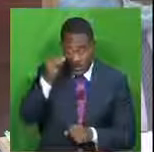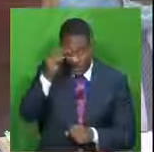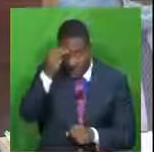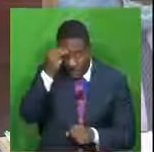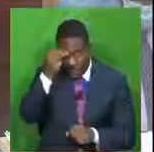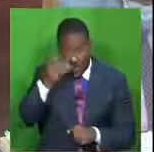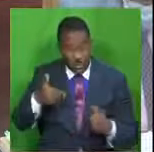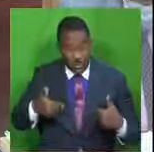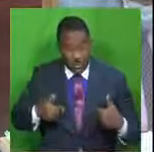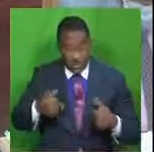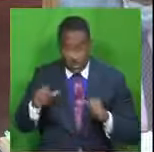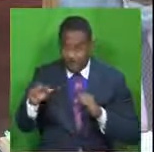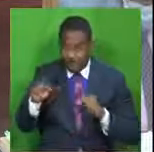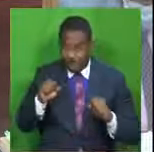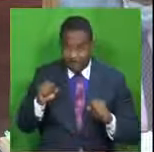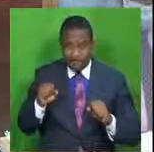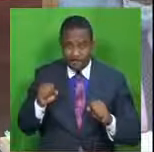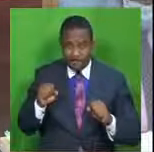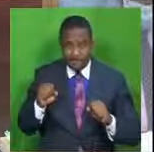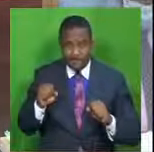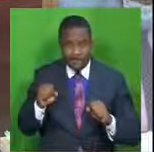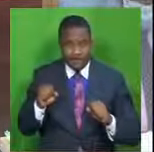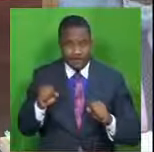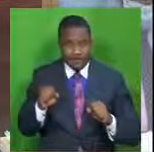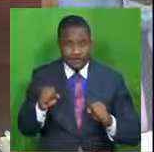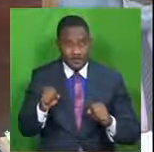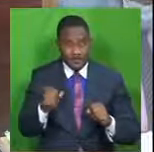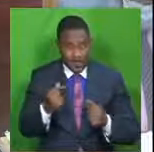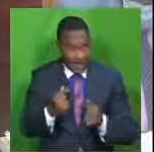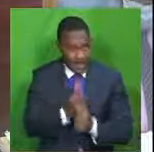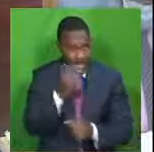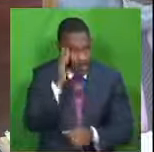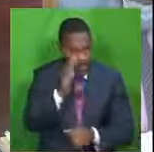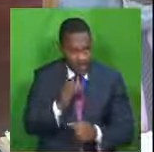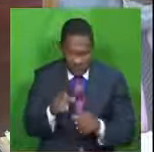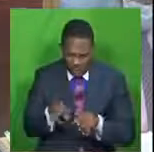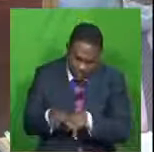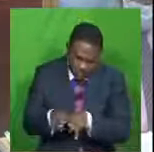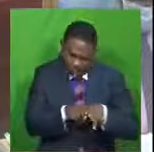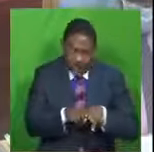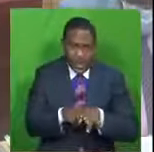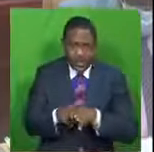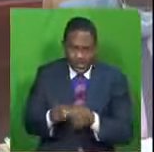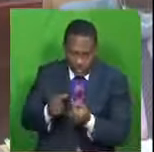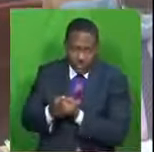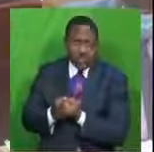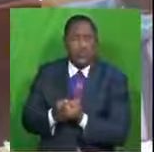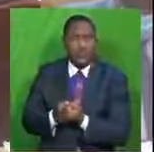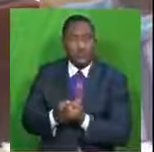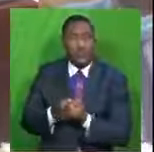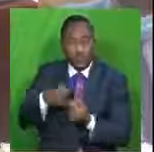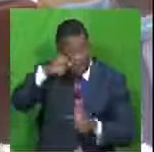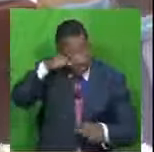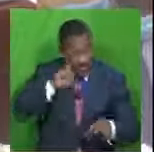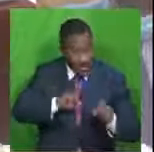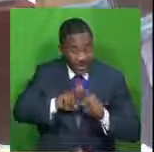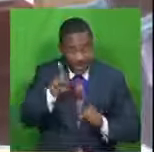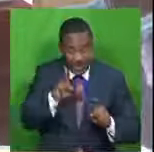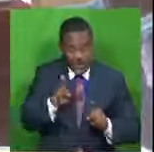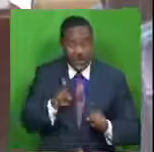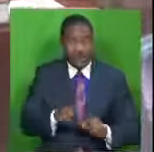Parliament, that the country will stand very, very united with the Black Stars to make Ghana